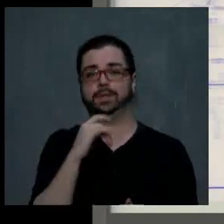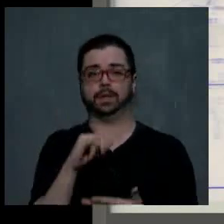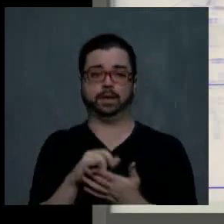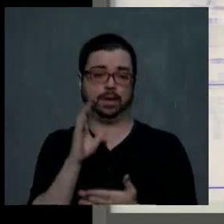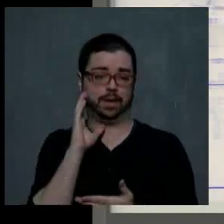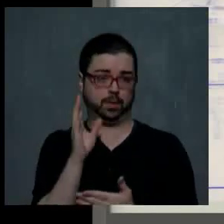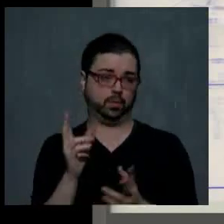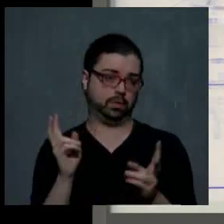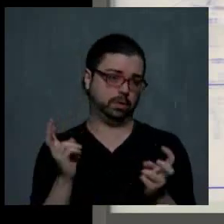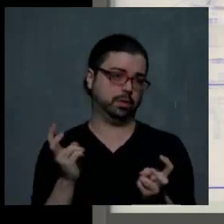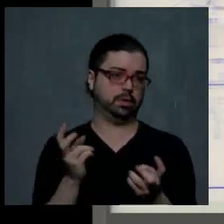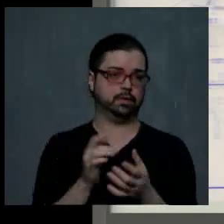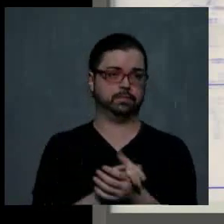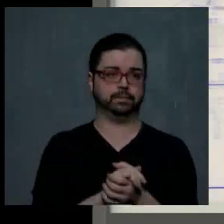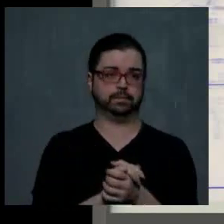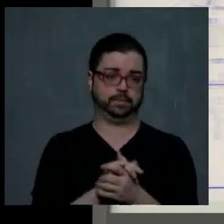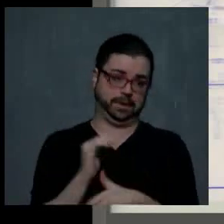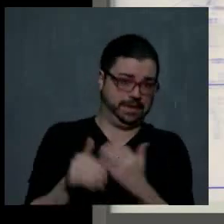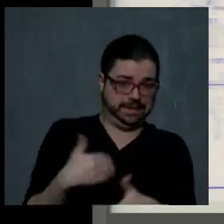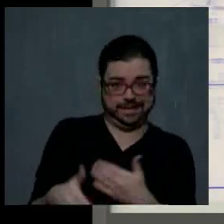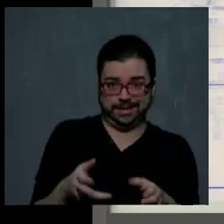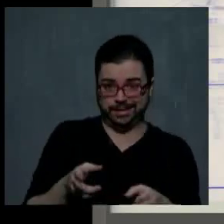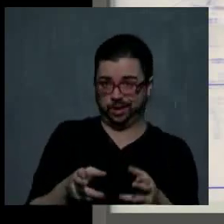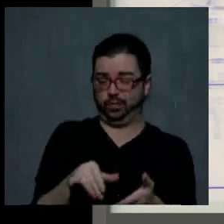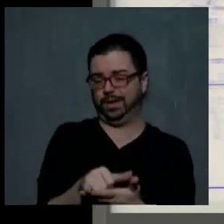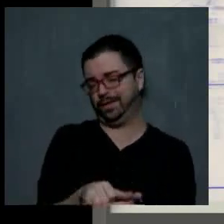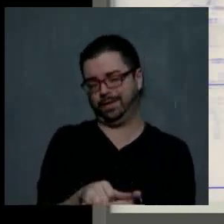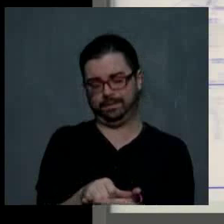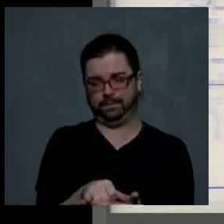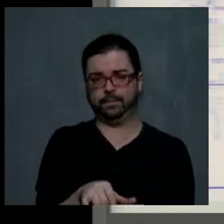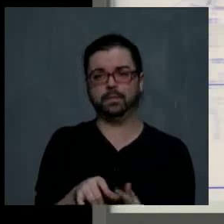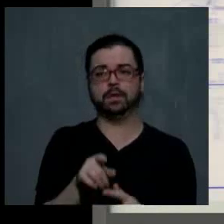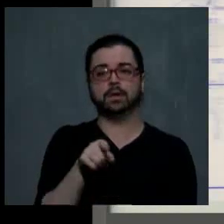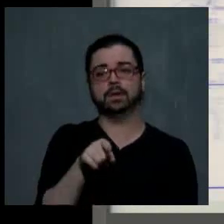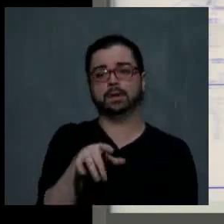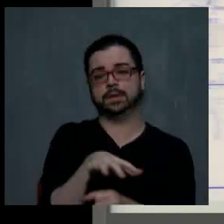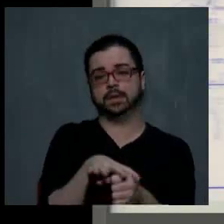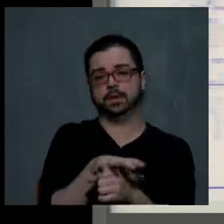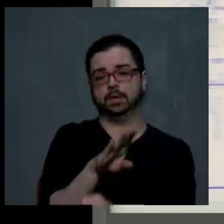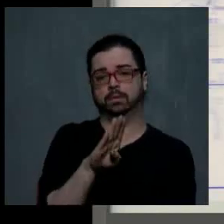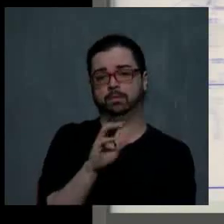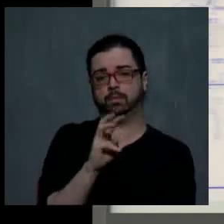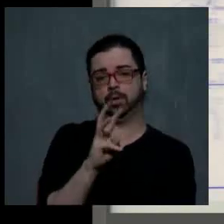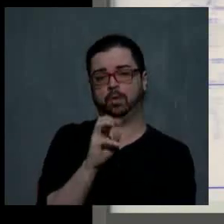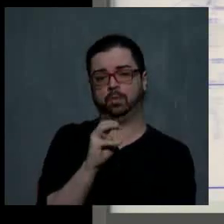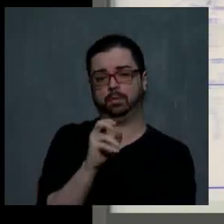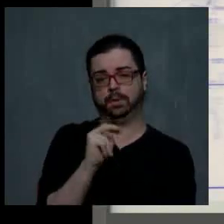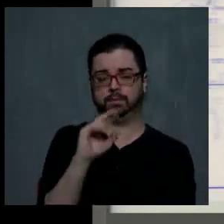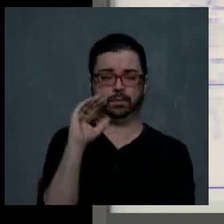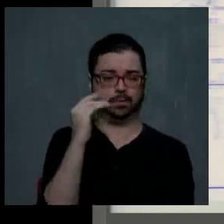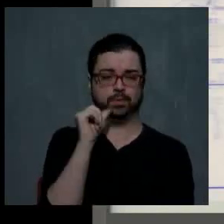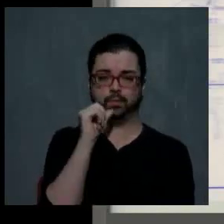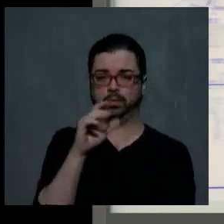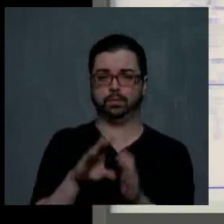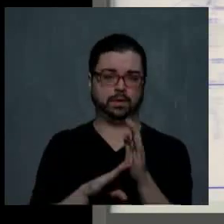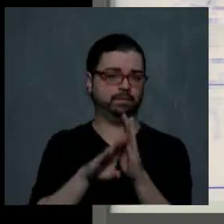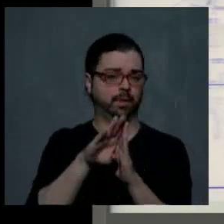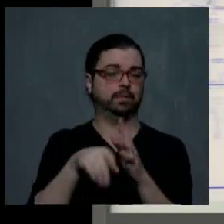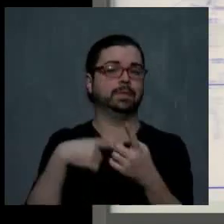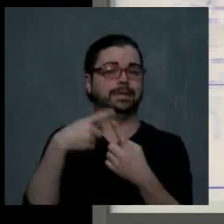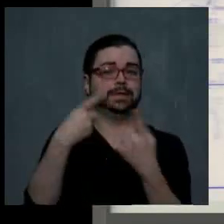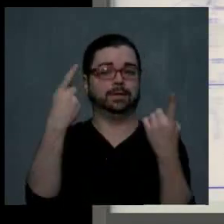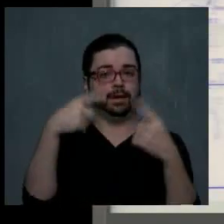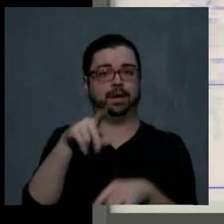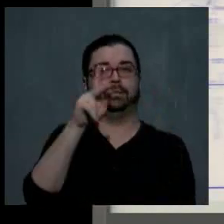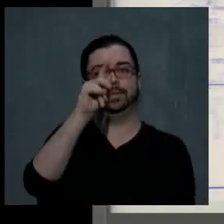accelerate the development of it, this area of Bowman will probably not develop until Bowman is developed from Canis